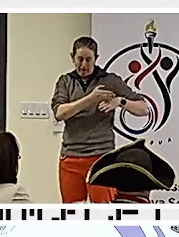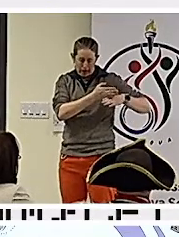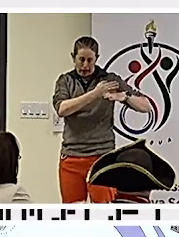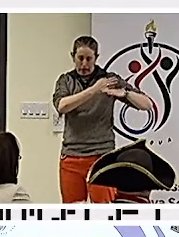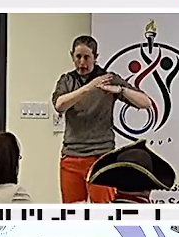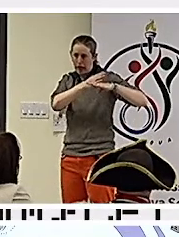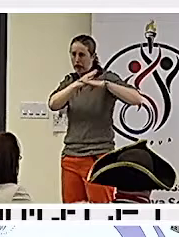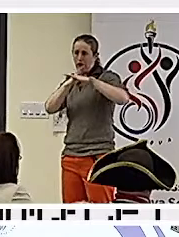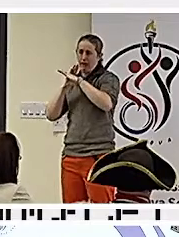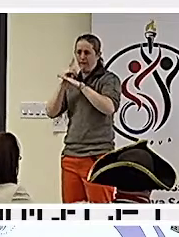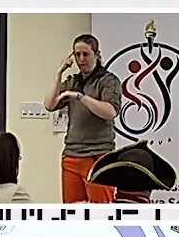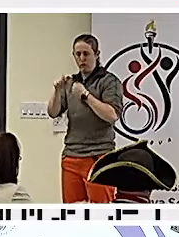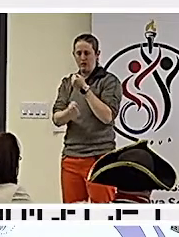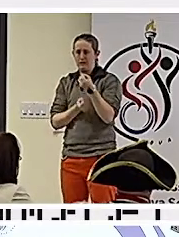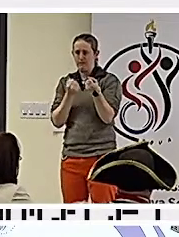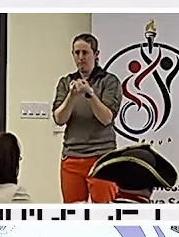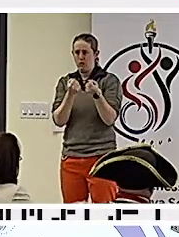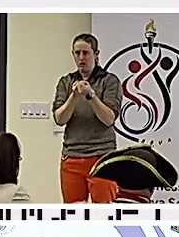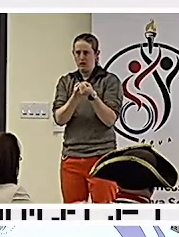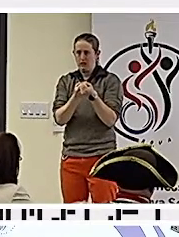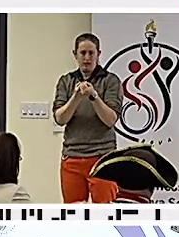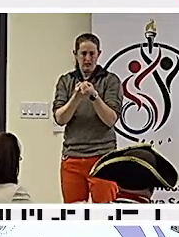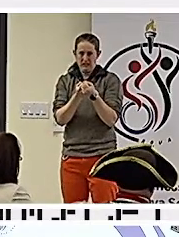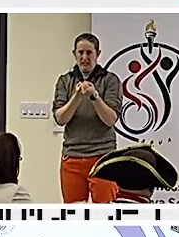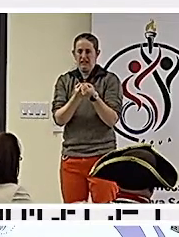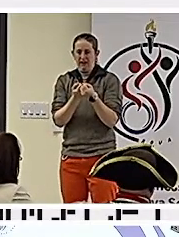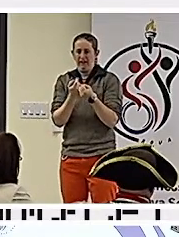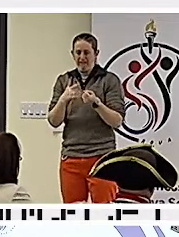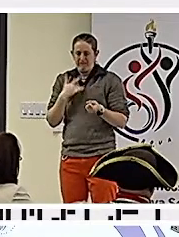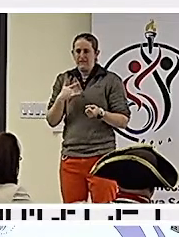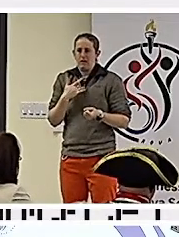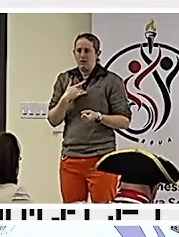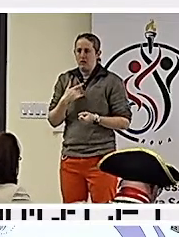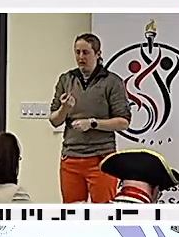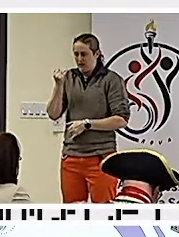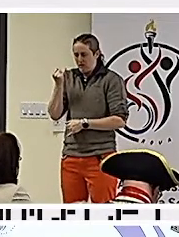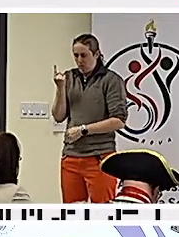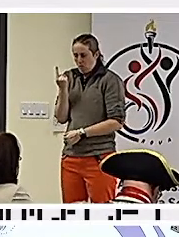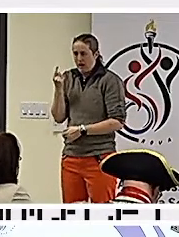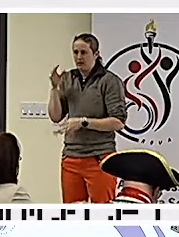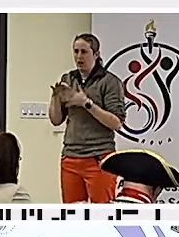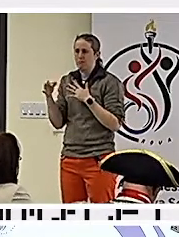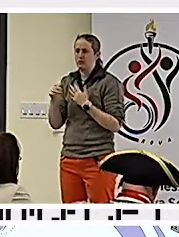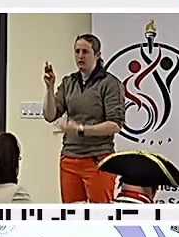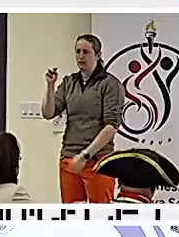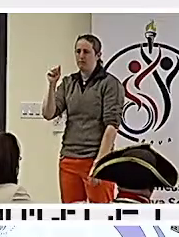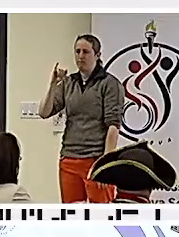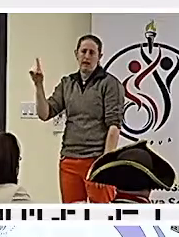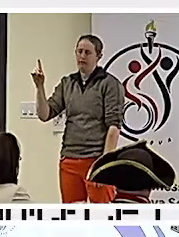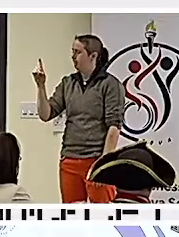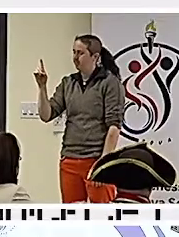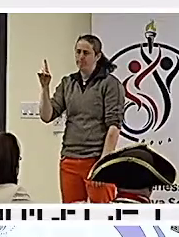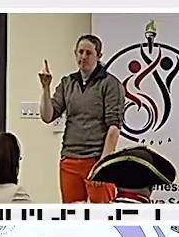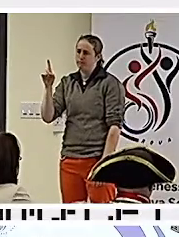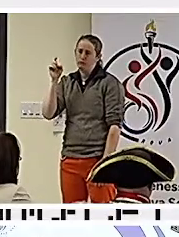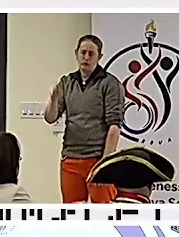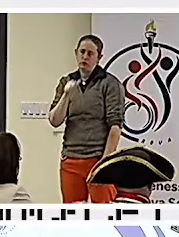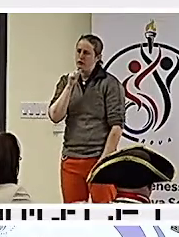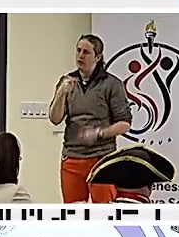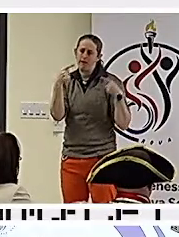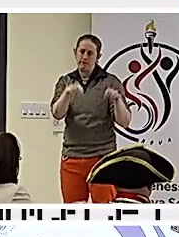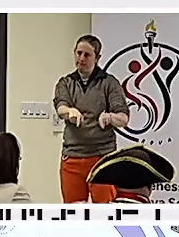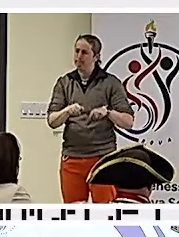support create the pressure toward MAID. As an organization that is grounded in disability